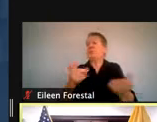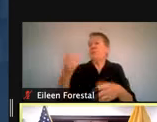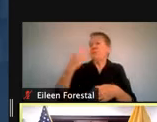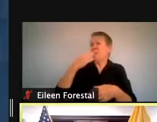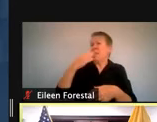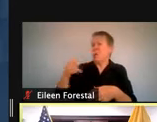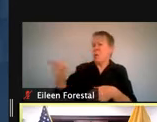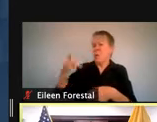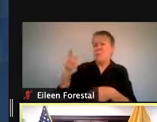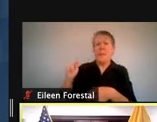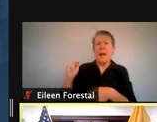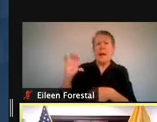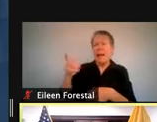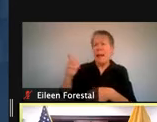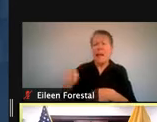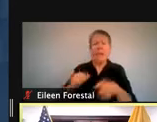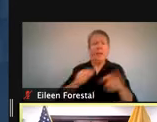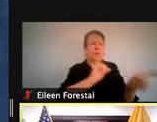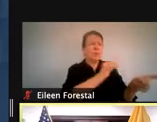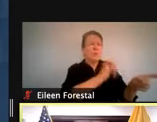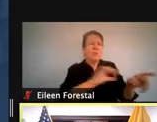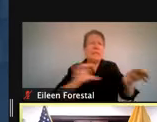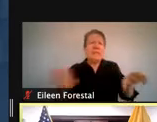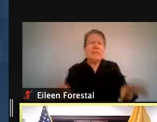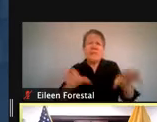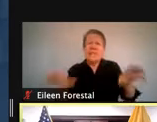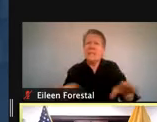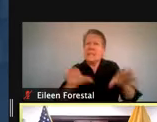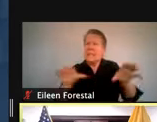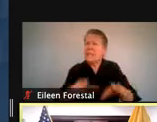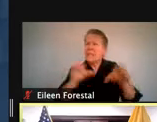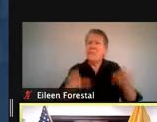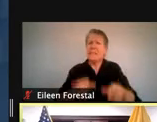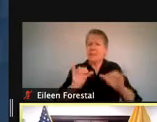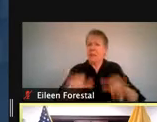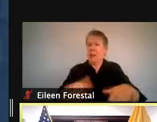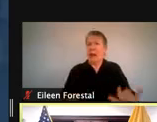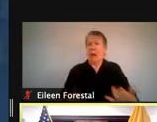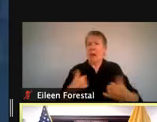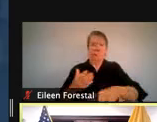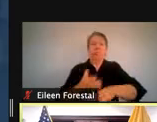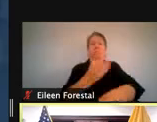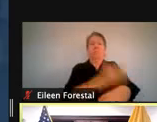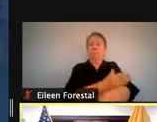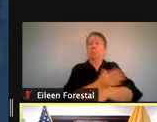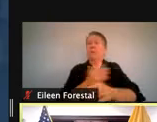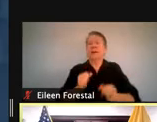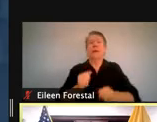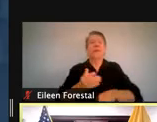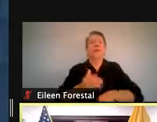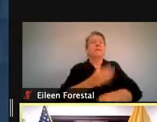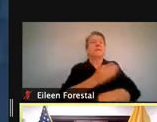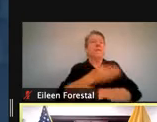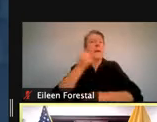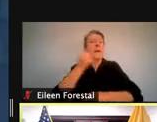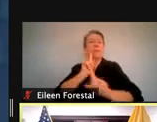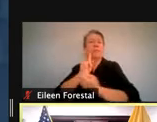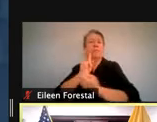we have come a long way, we will not let up in our pursuit to ensure that we have the PPE required for this wave and to